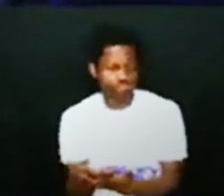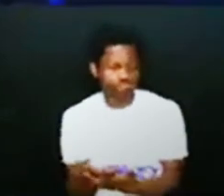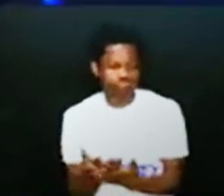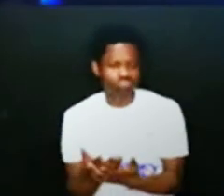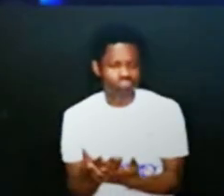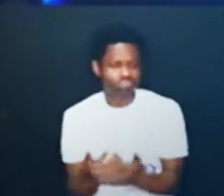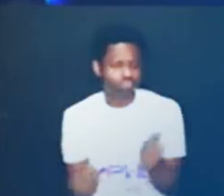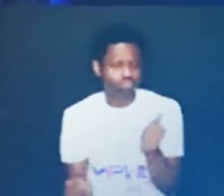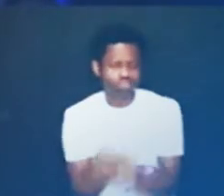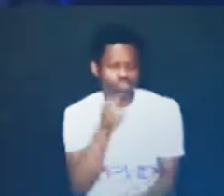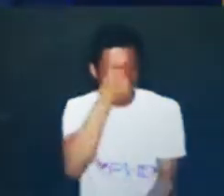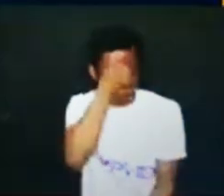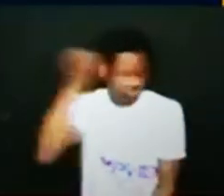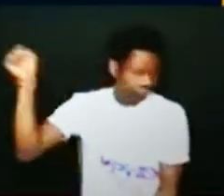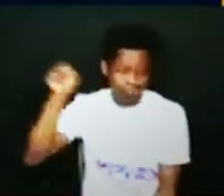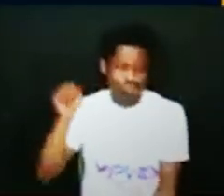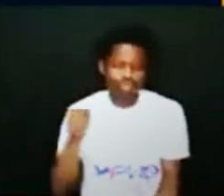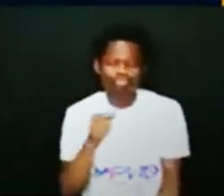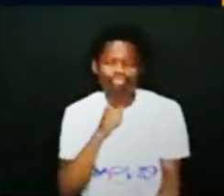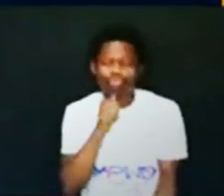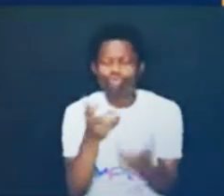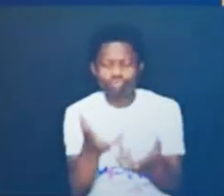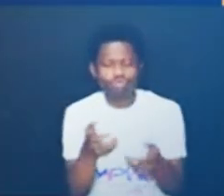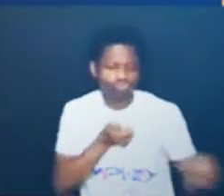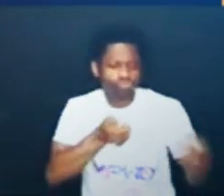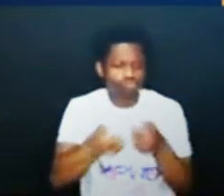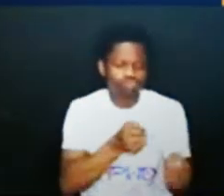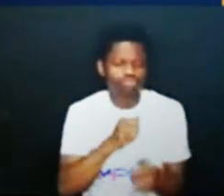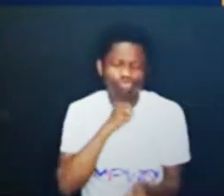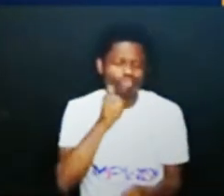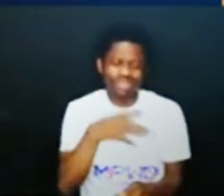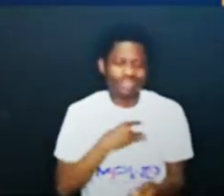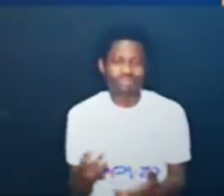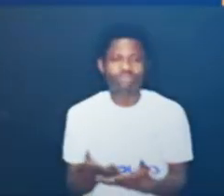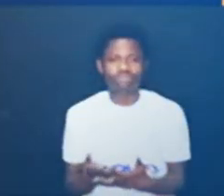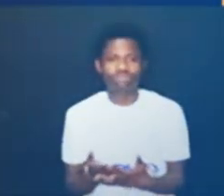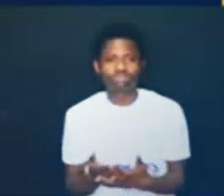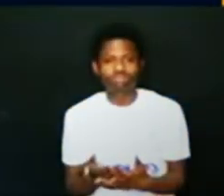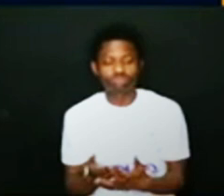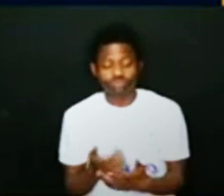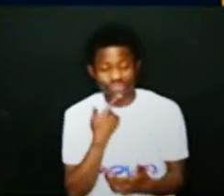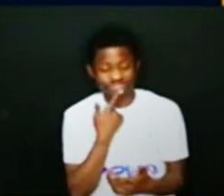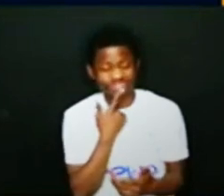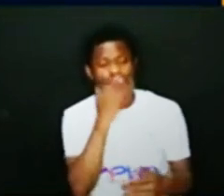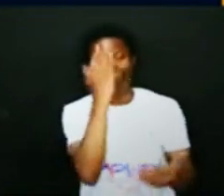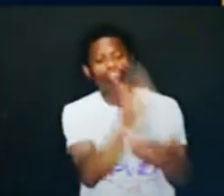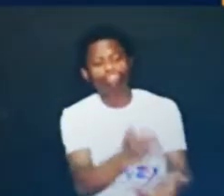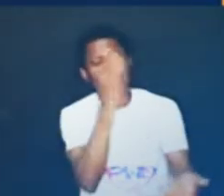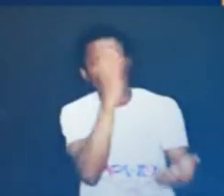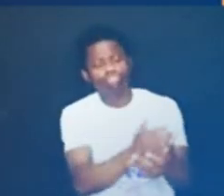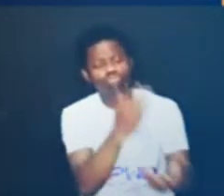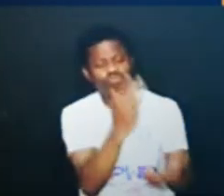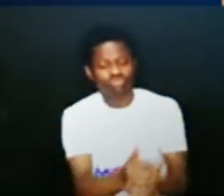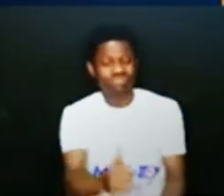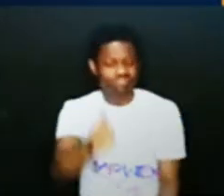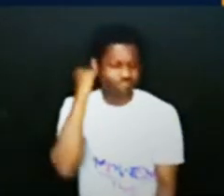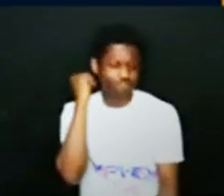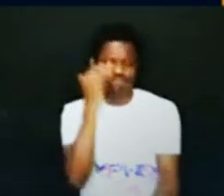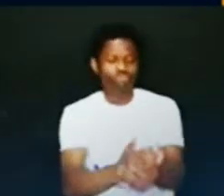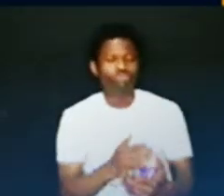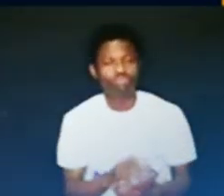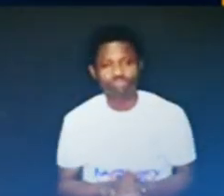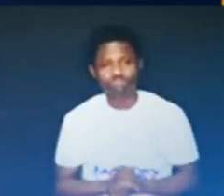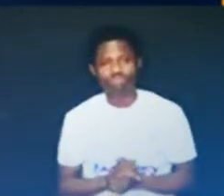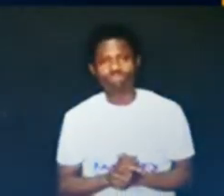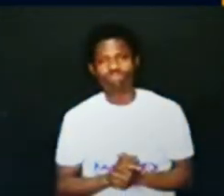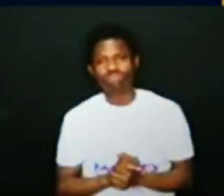They resist control. When you say stop, stop, no, they will not stop. And